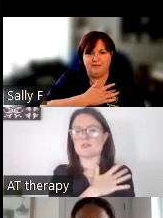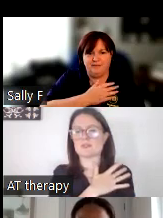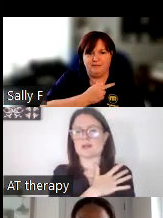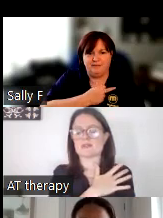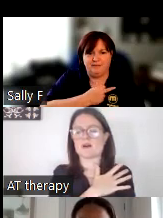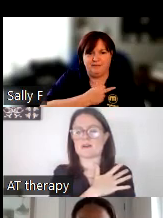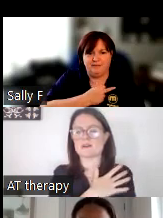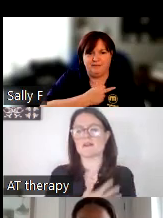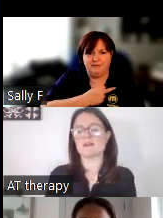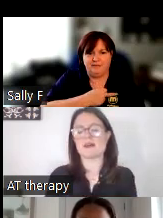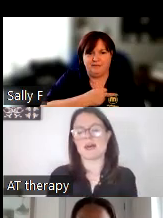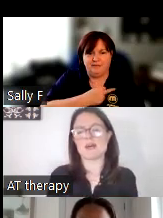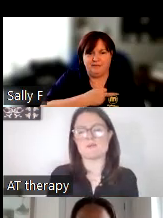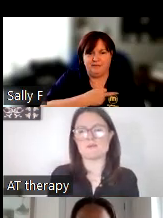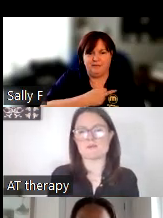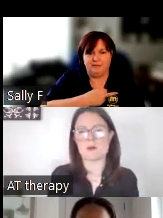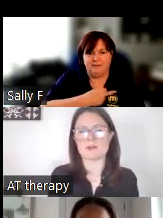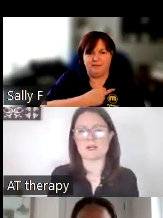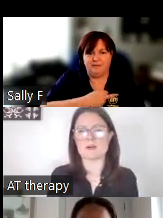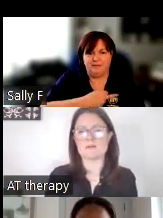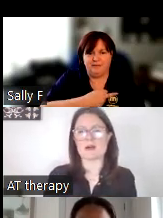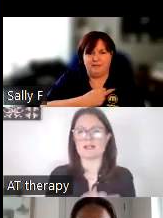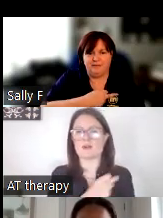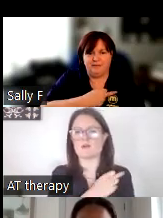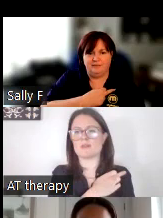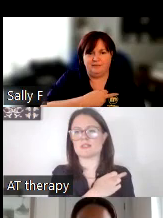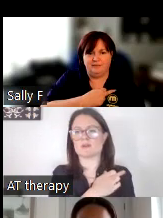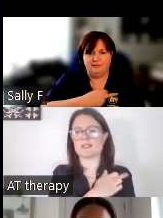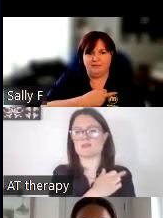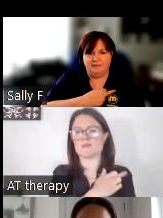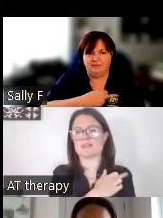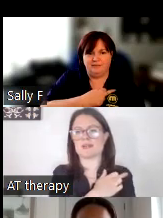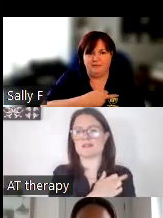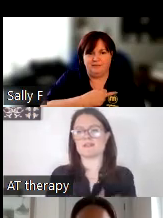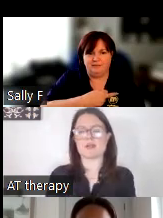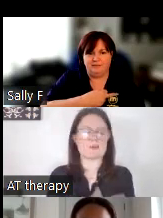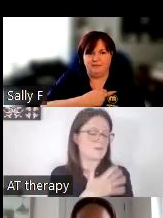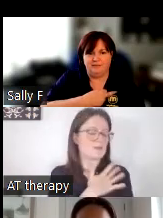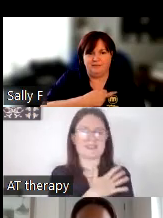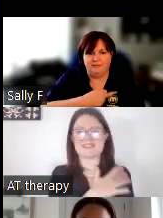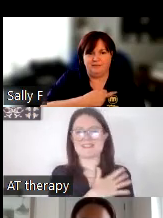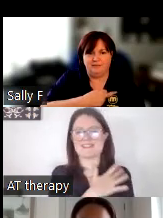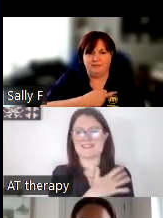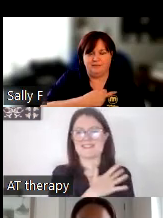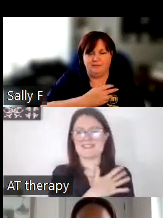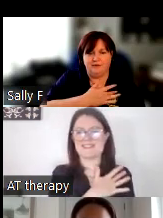who've been using Makaton for longer might know this one a little bit better. So